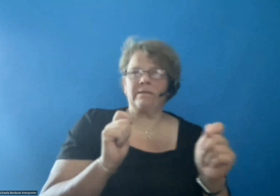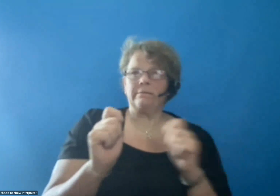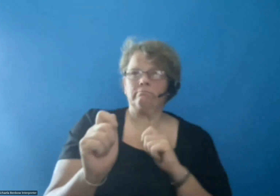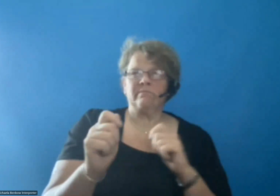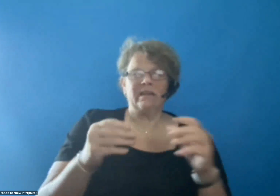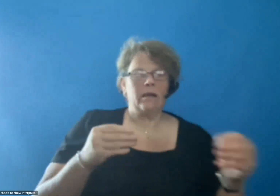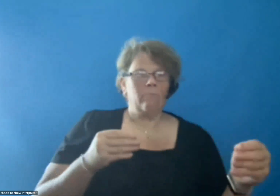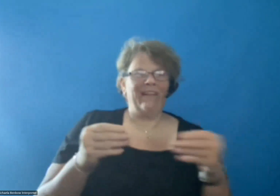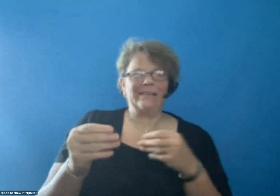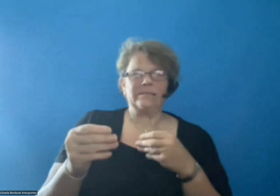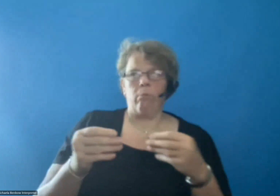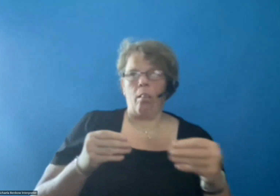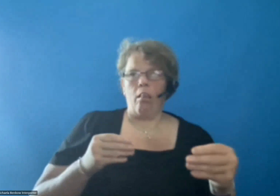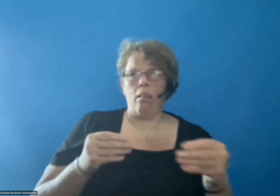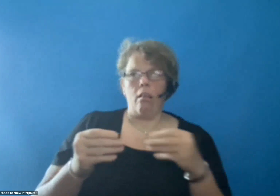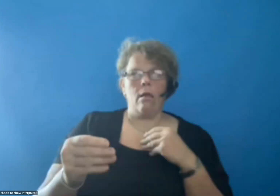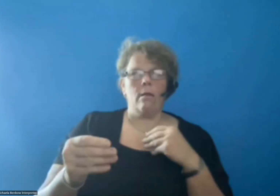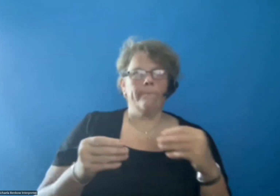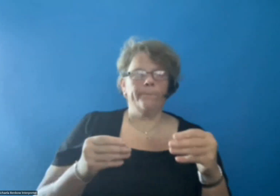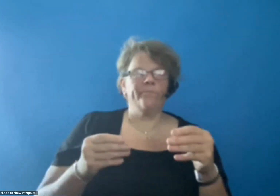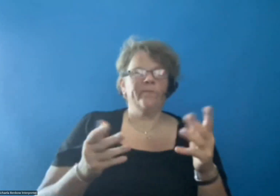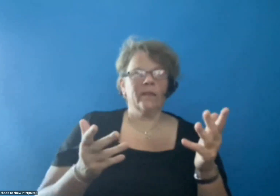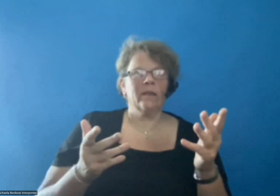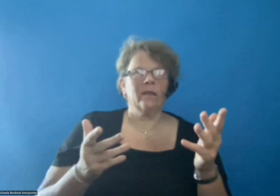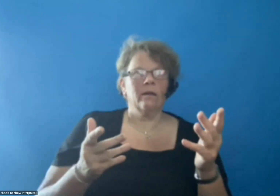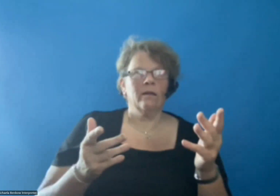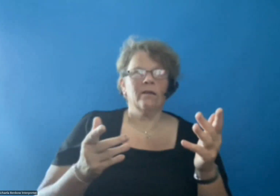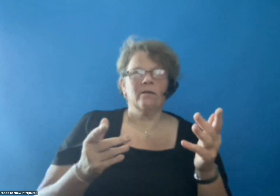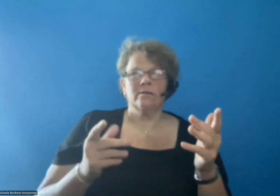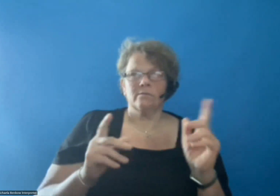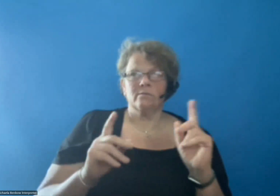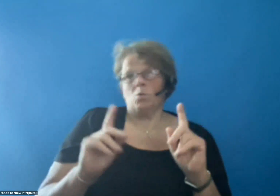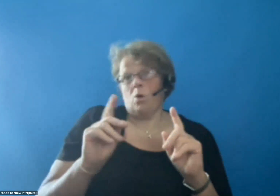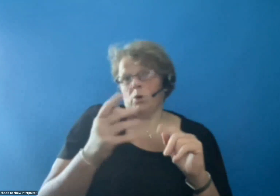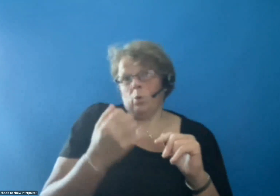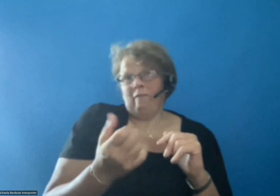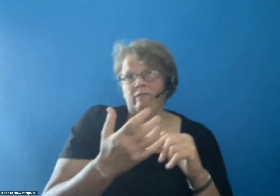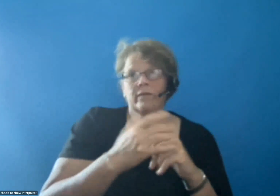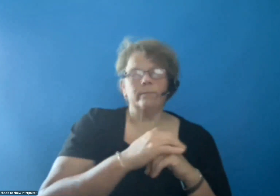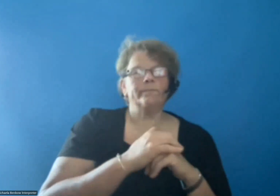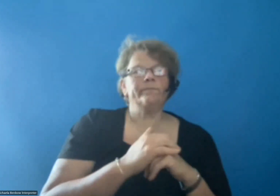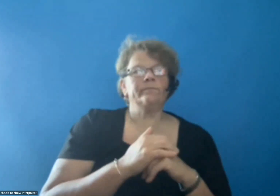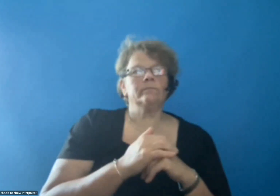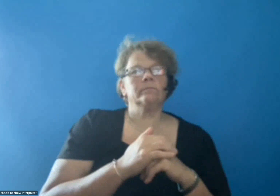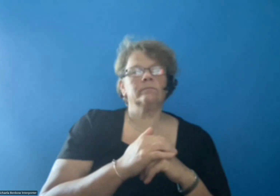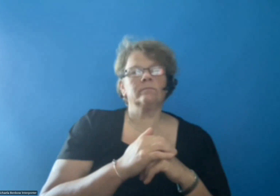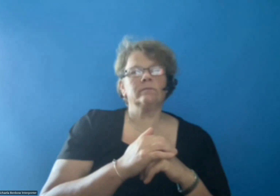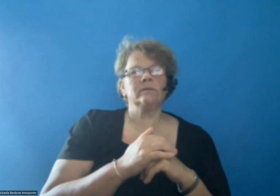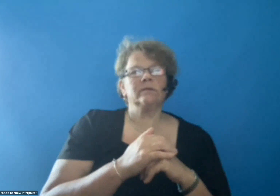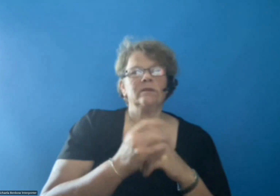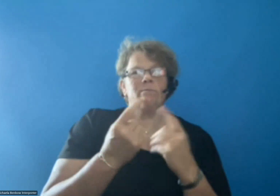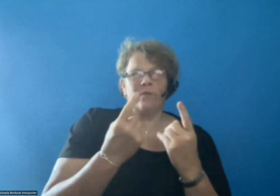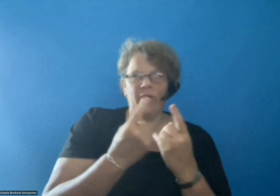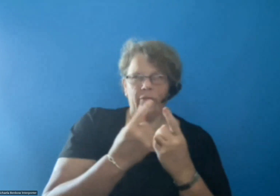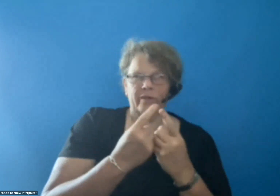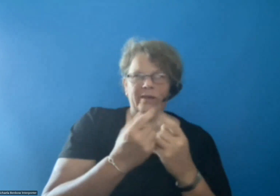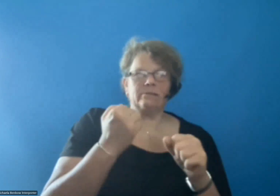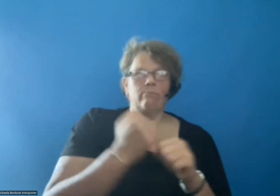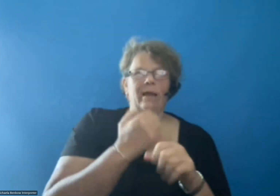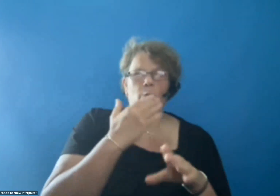the kind of the inputs that you're working with. But the fundamental thing that makes things work is